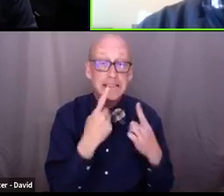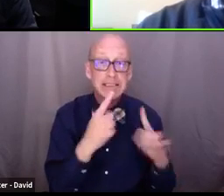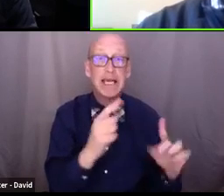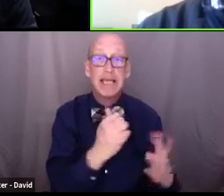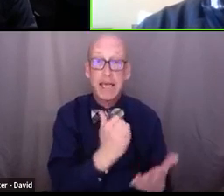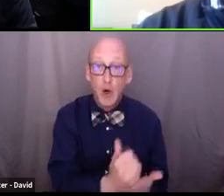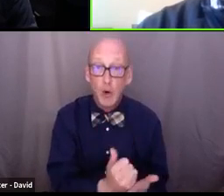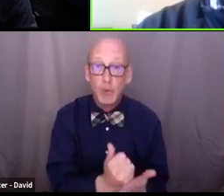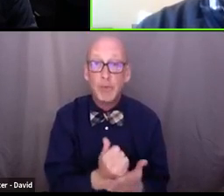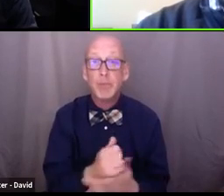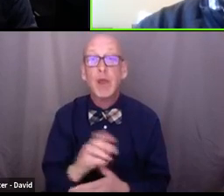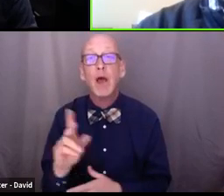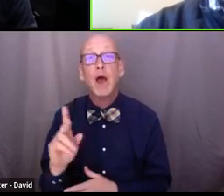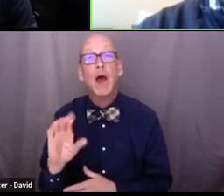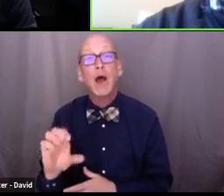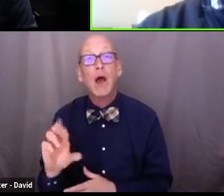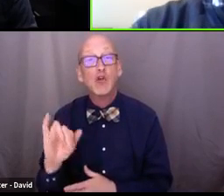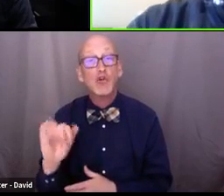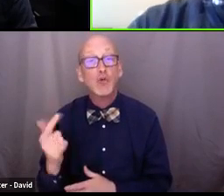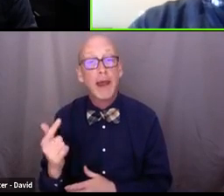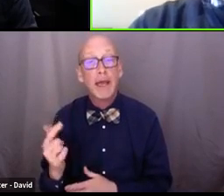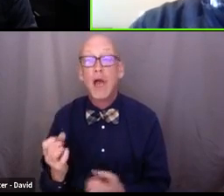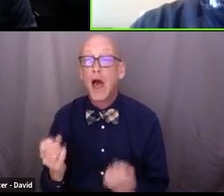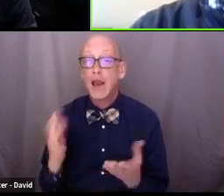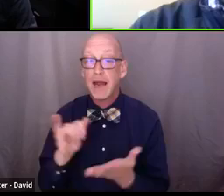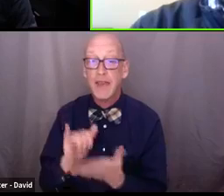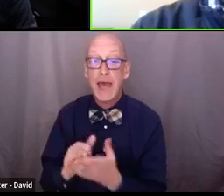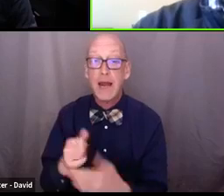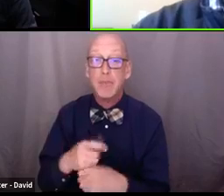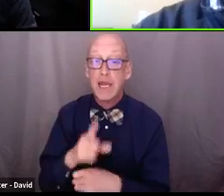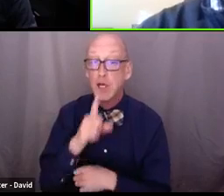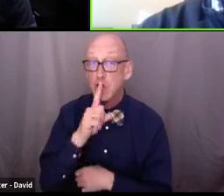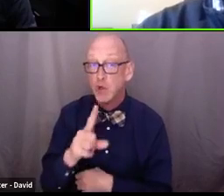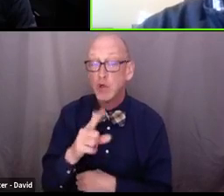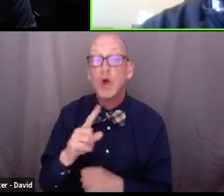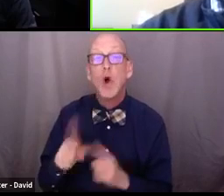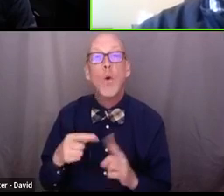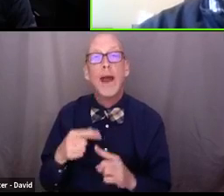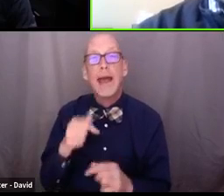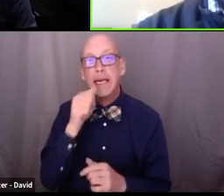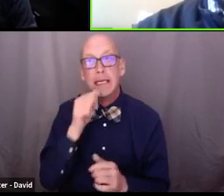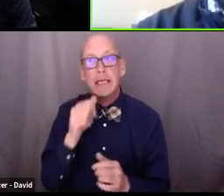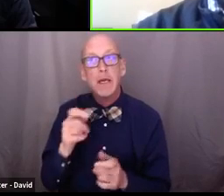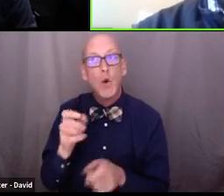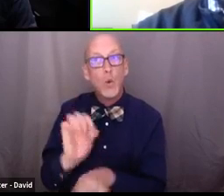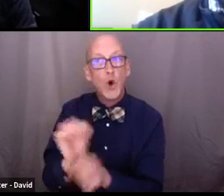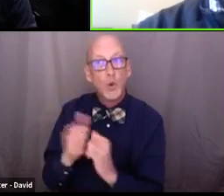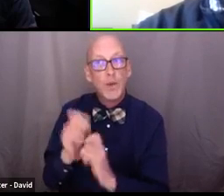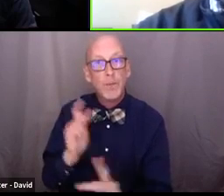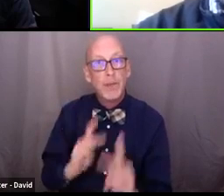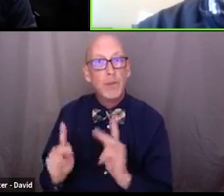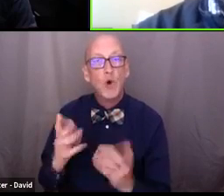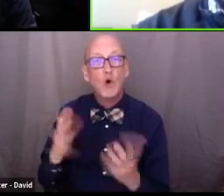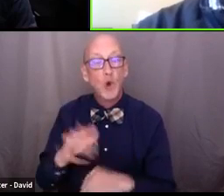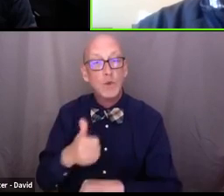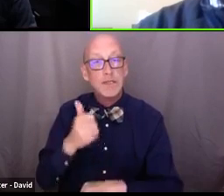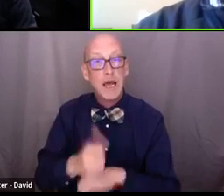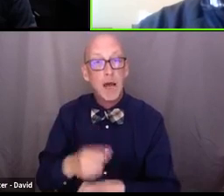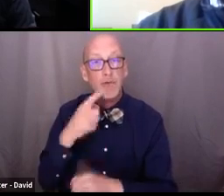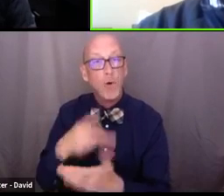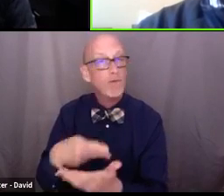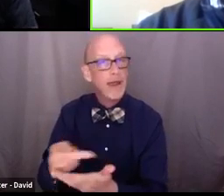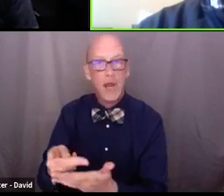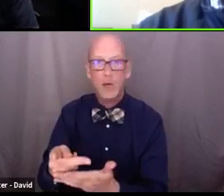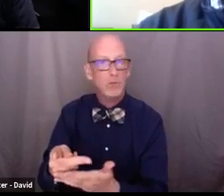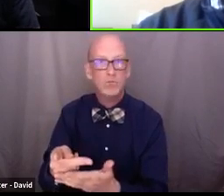A lot of it is making sure, when I deal with people, is making sure that you are not setting up for failure.